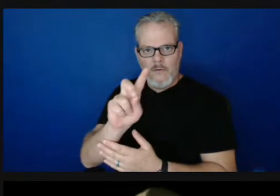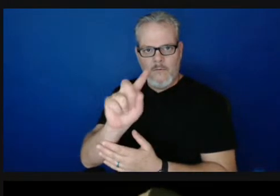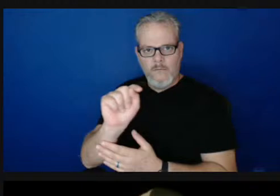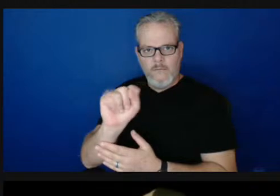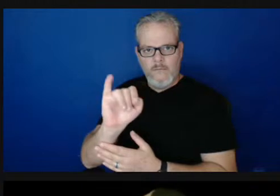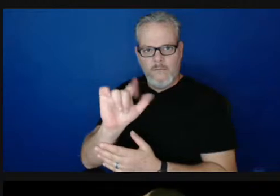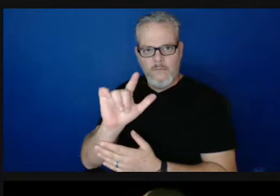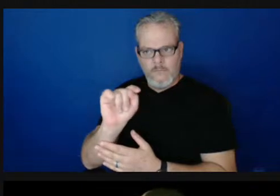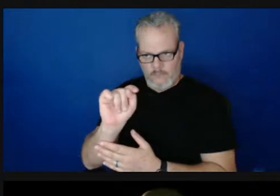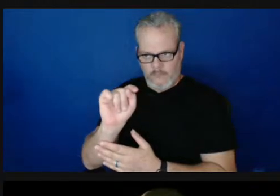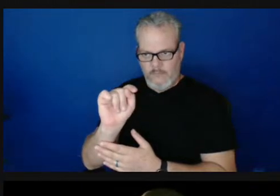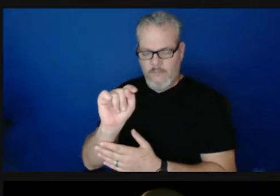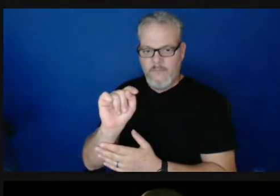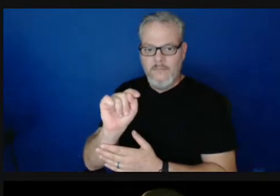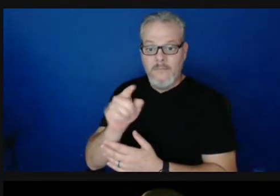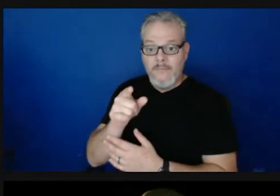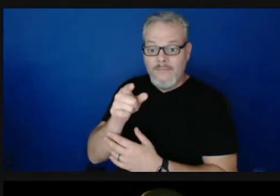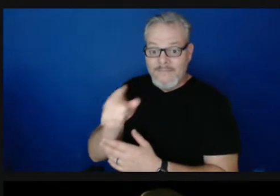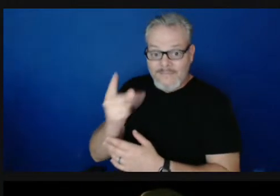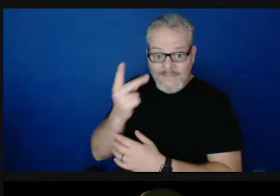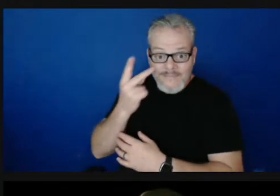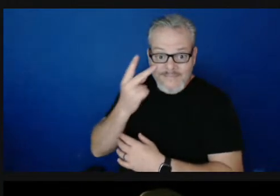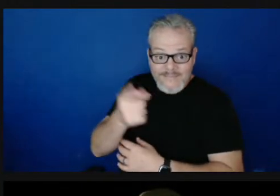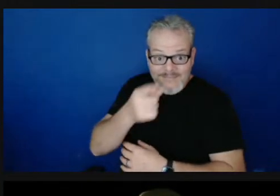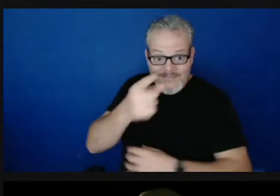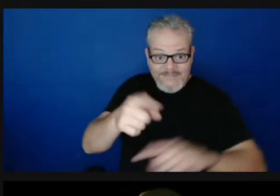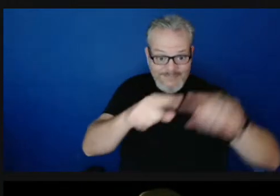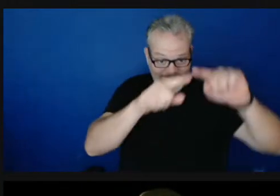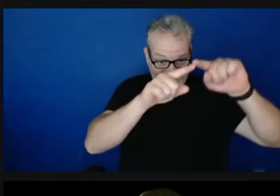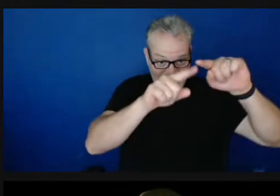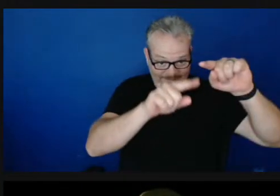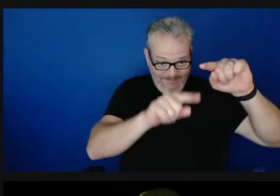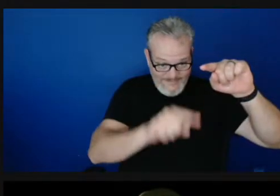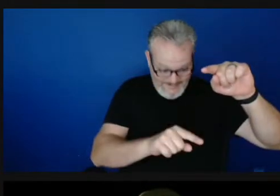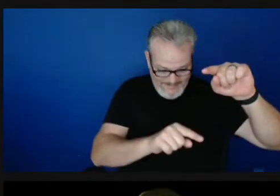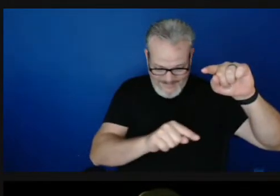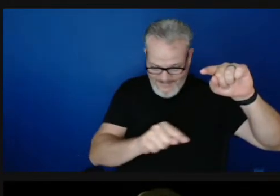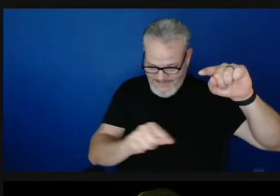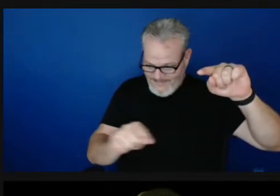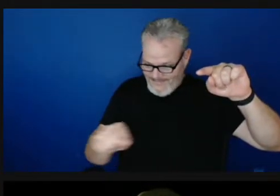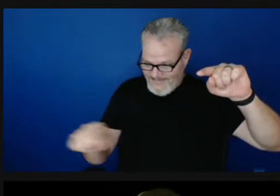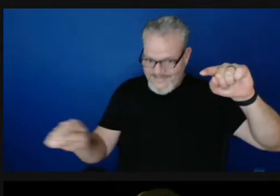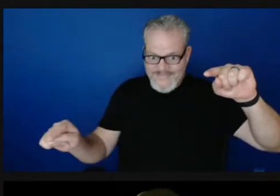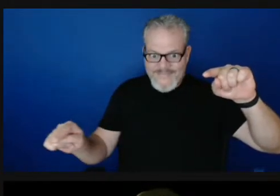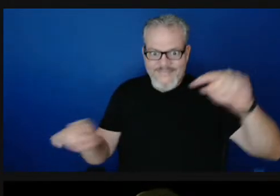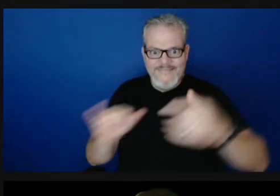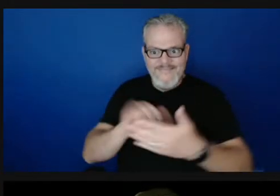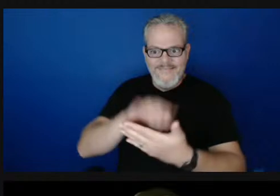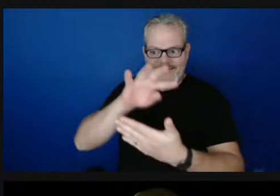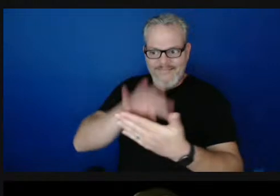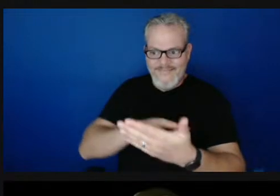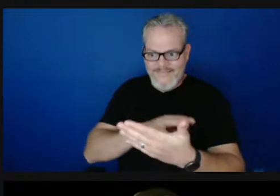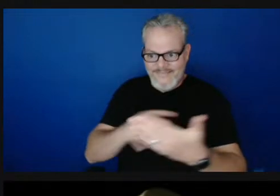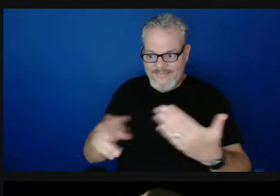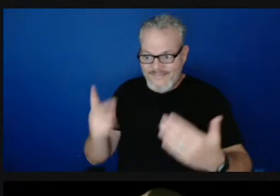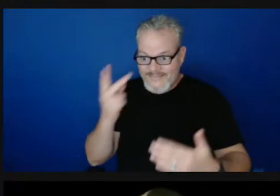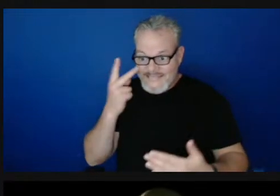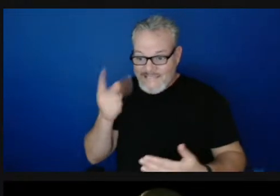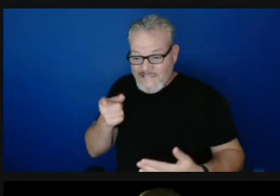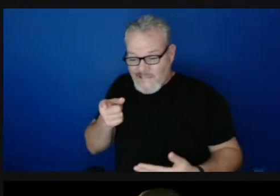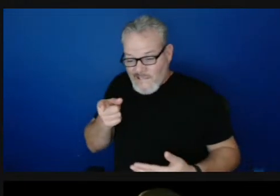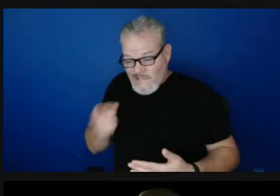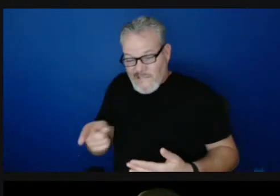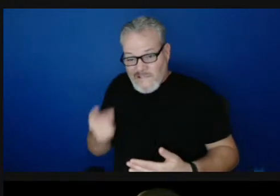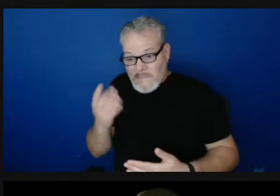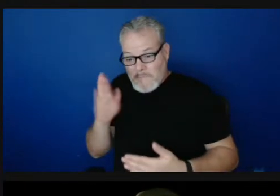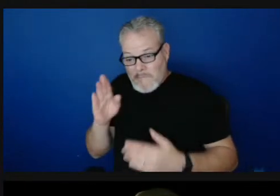first let's show you guys, here it is. This is the tilt plot for much of the last month. So here we are at the right end of it with the volcano